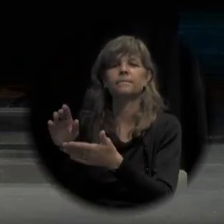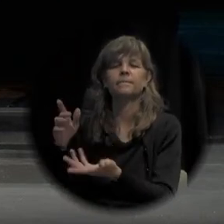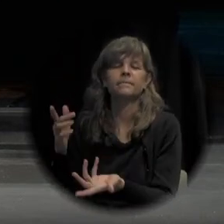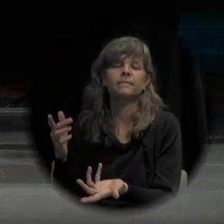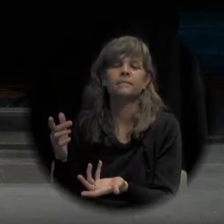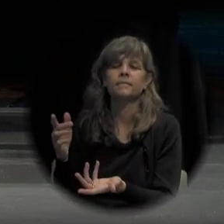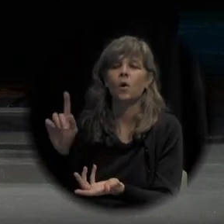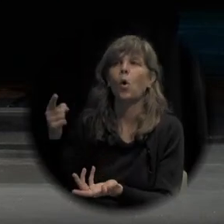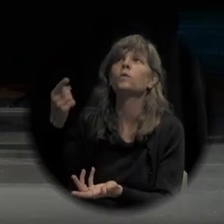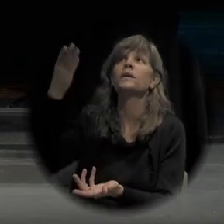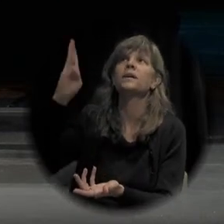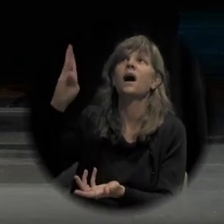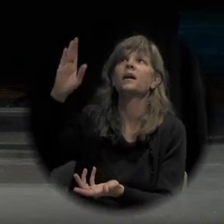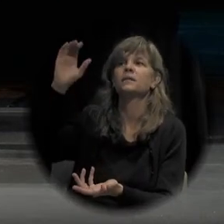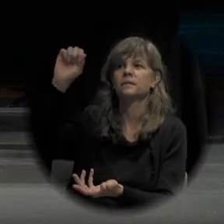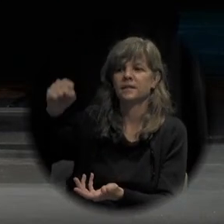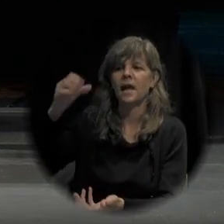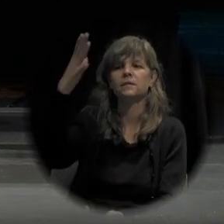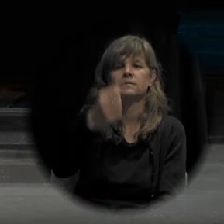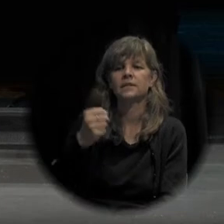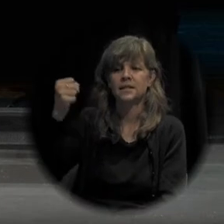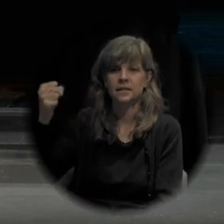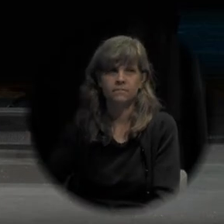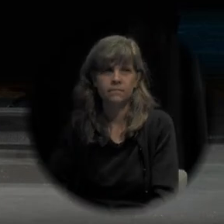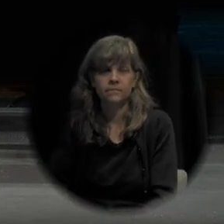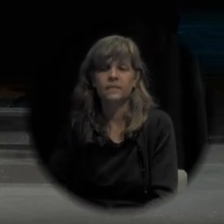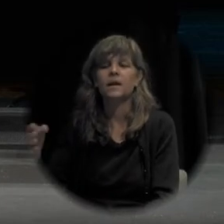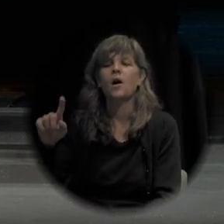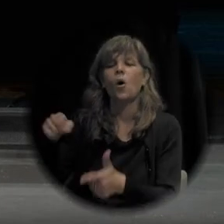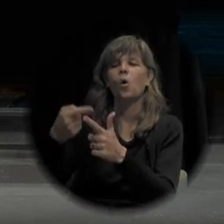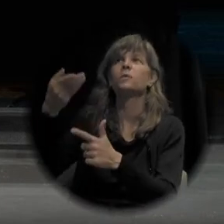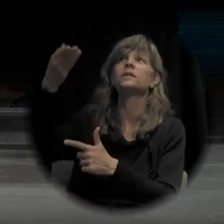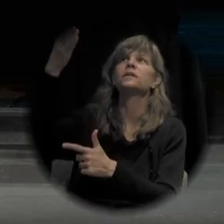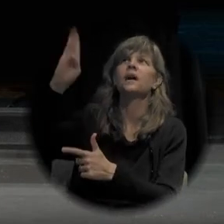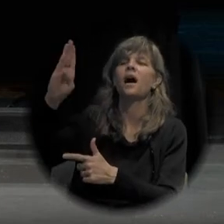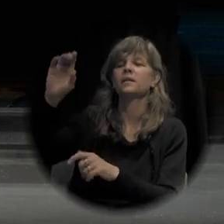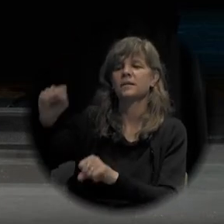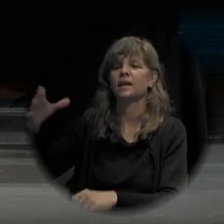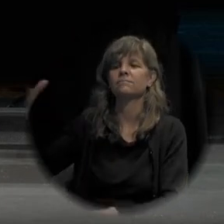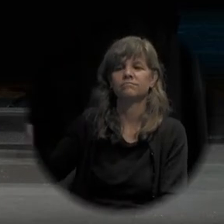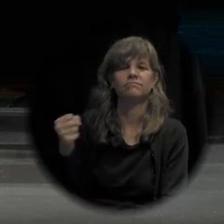in Scripture from David's perspective, because in Exodus chapter 22,